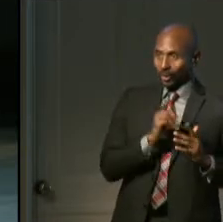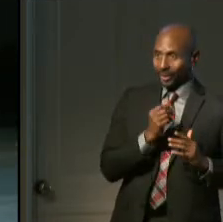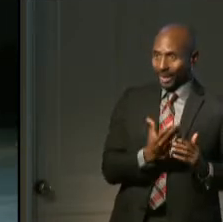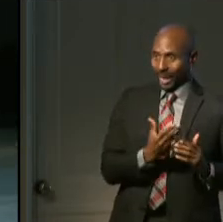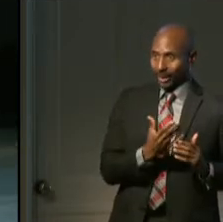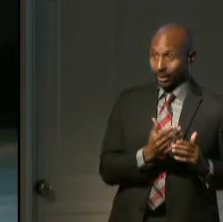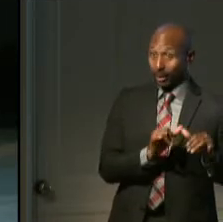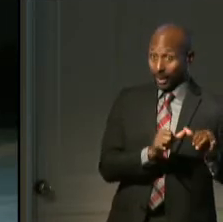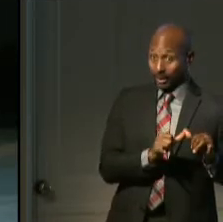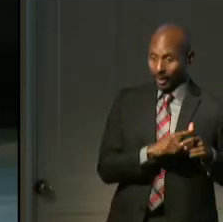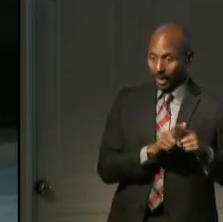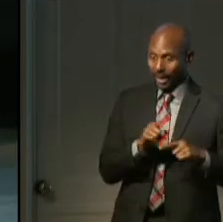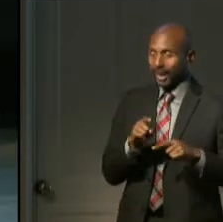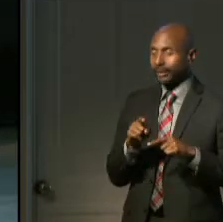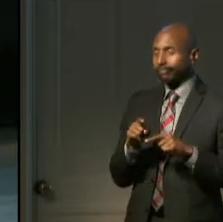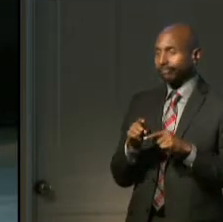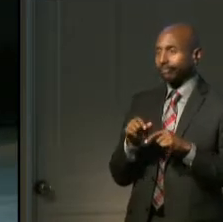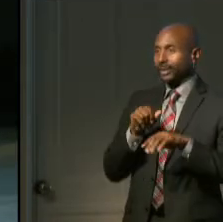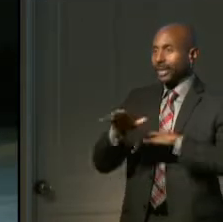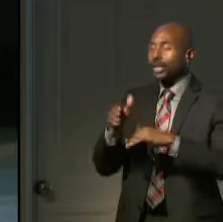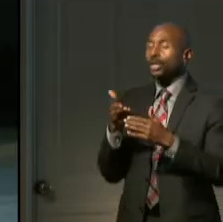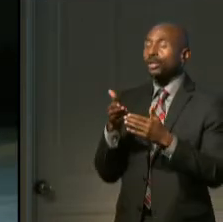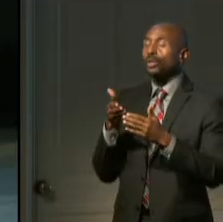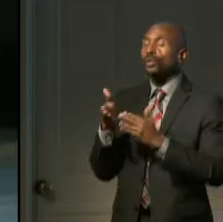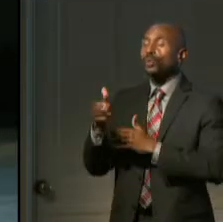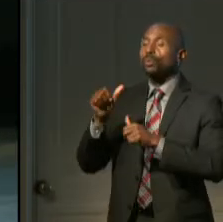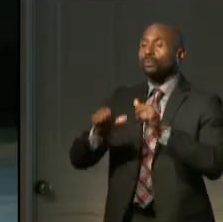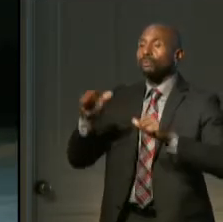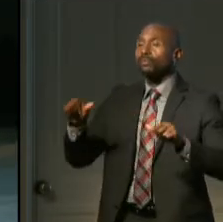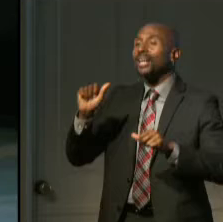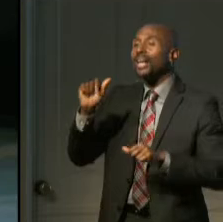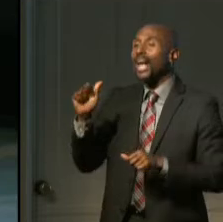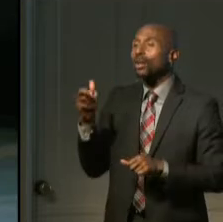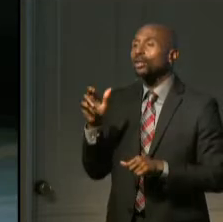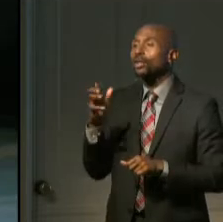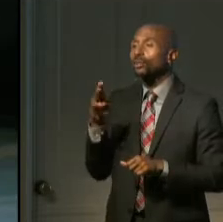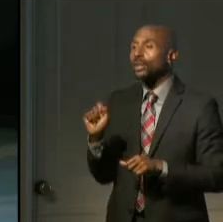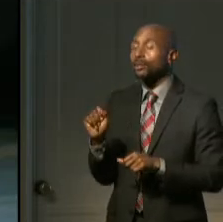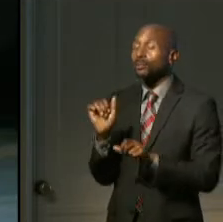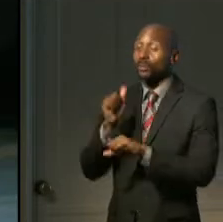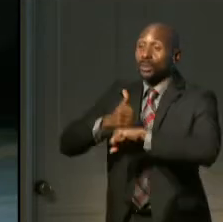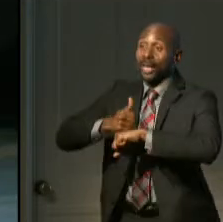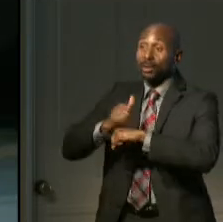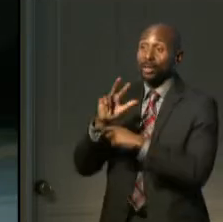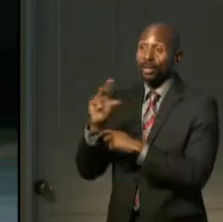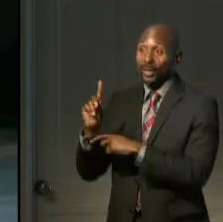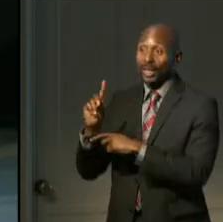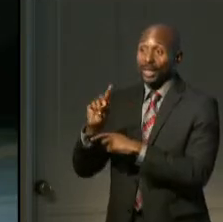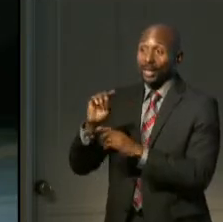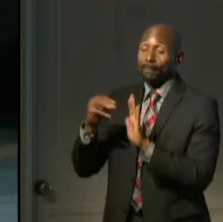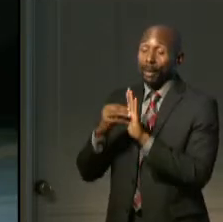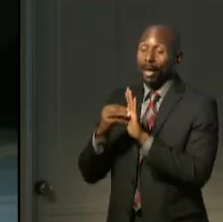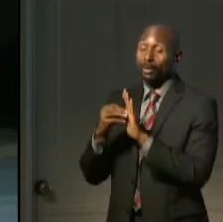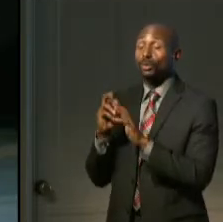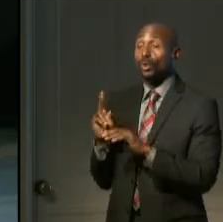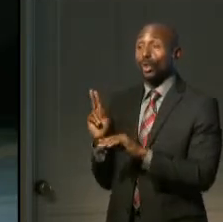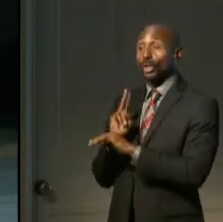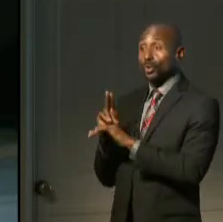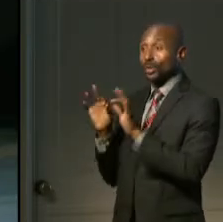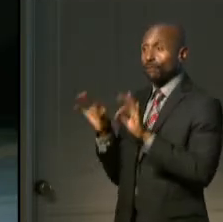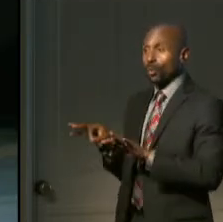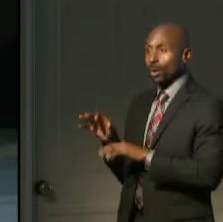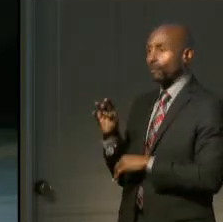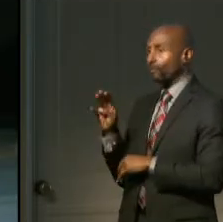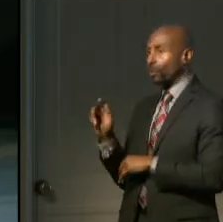then send it through algorithms to get 3D models, for example, or even the kind of formats that we have with our light fields,